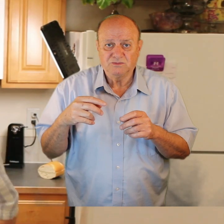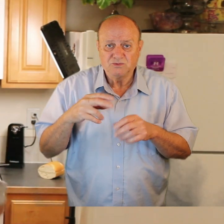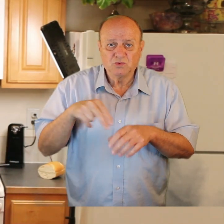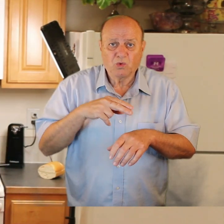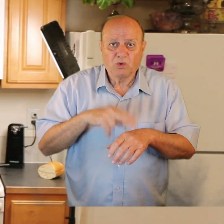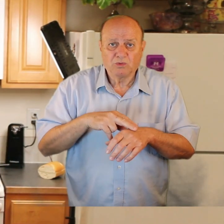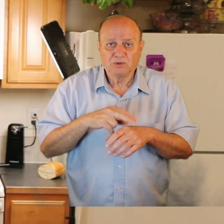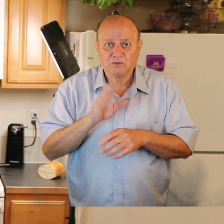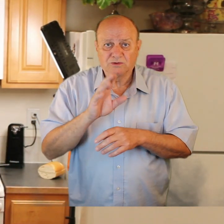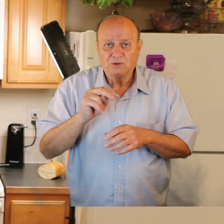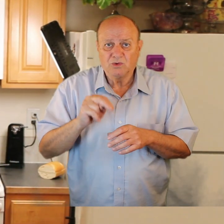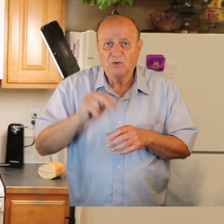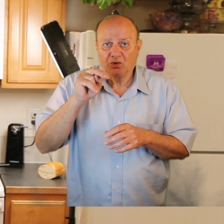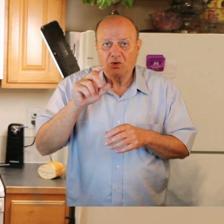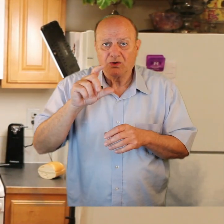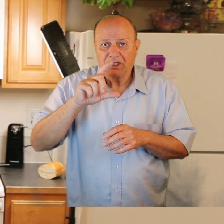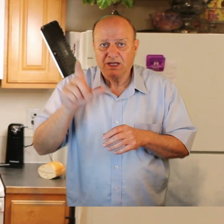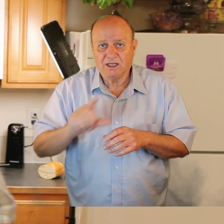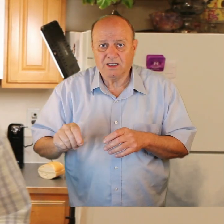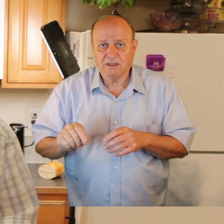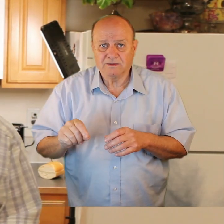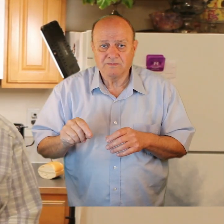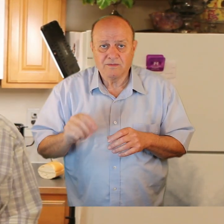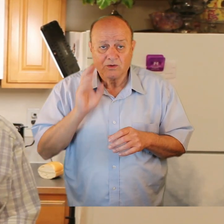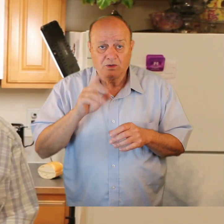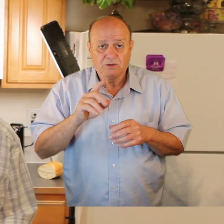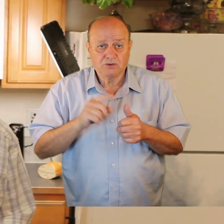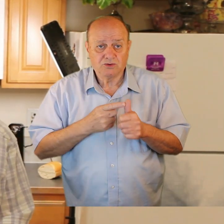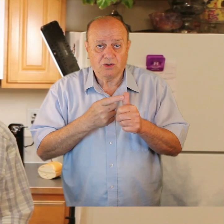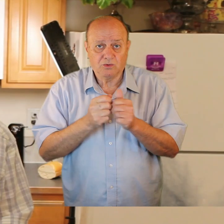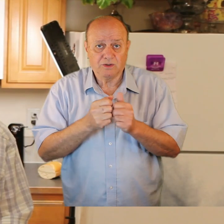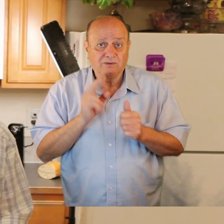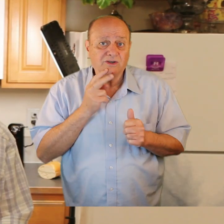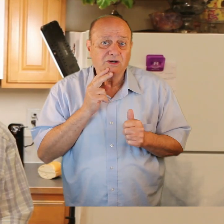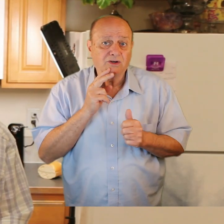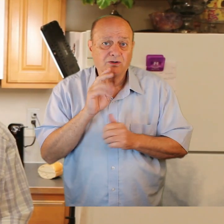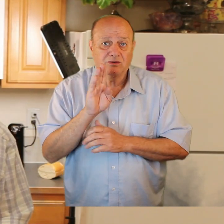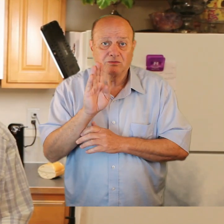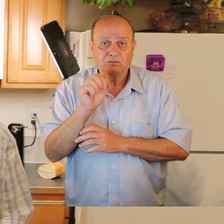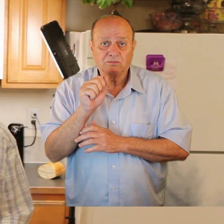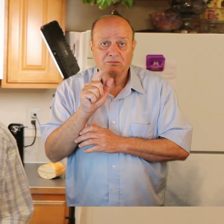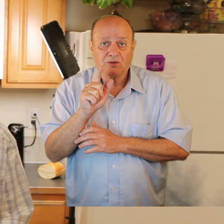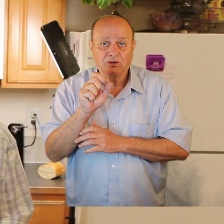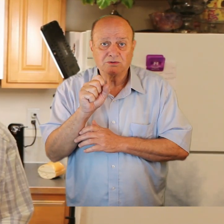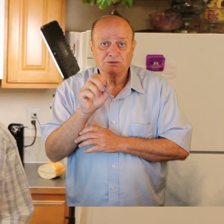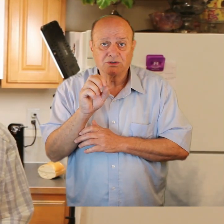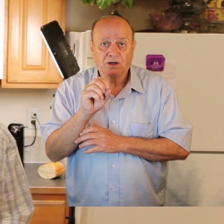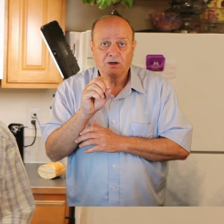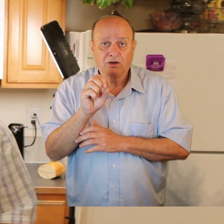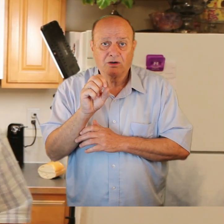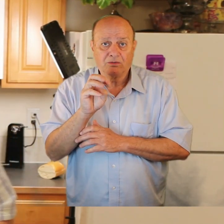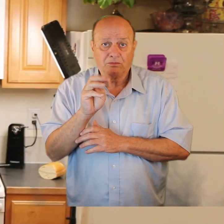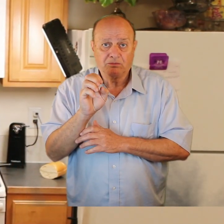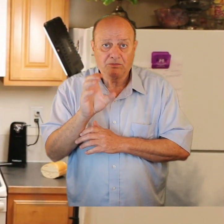area. I'm going to start with balsamic vinegar. I'm going to be putting in just about 1/3